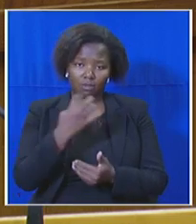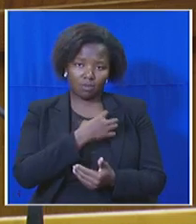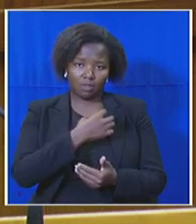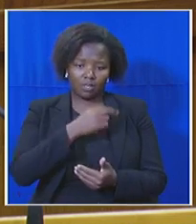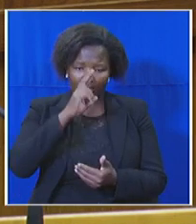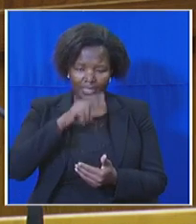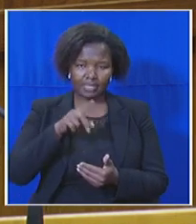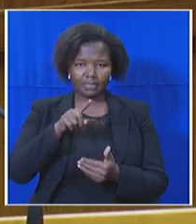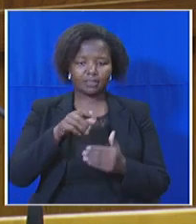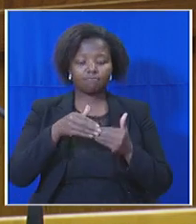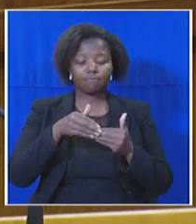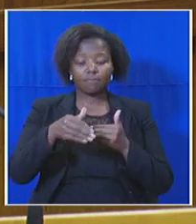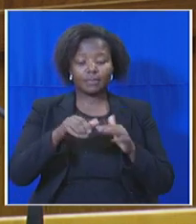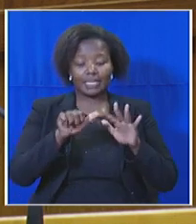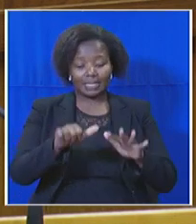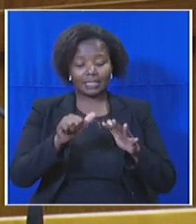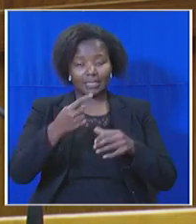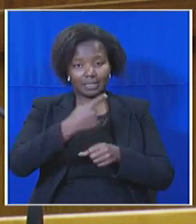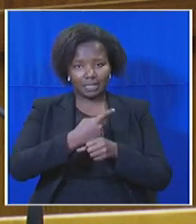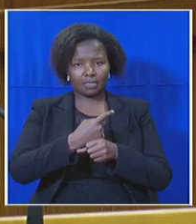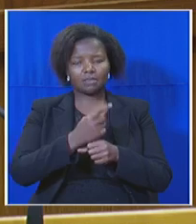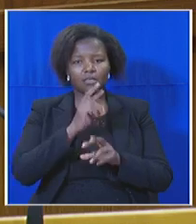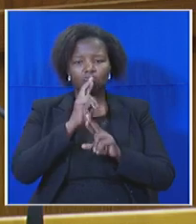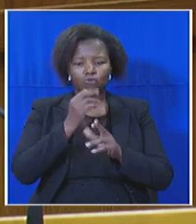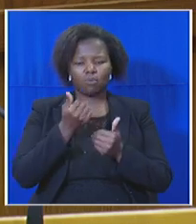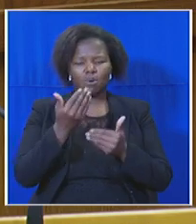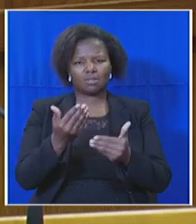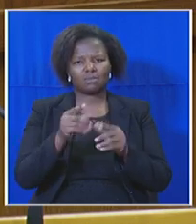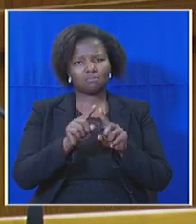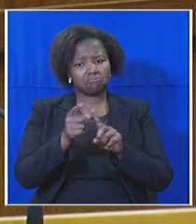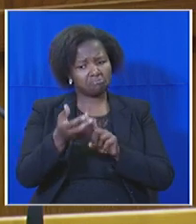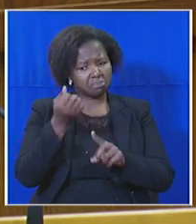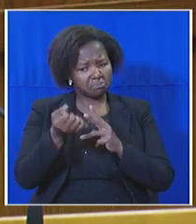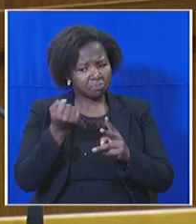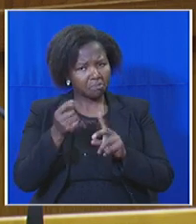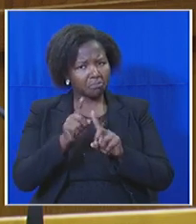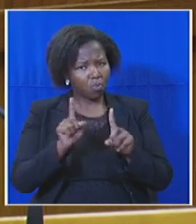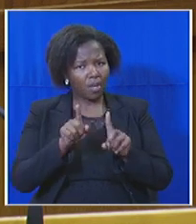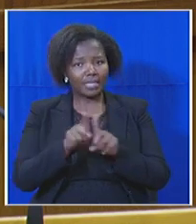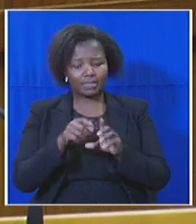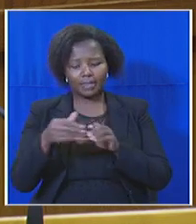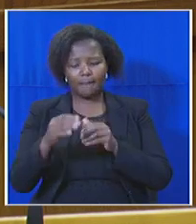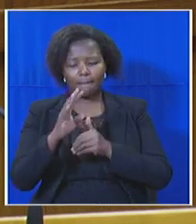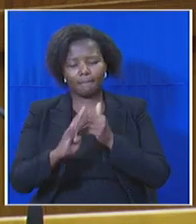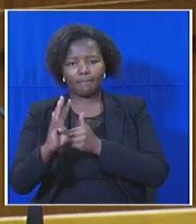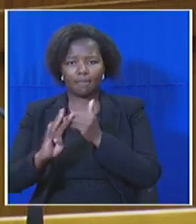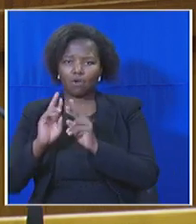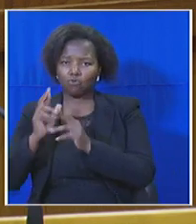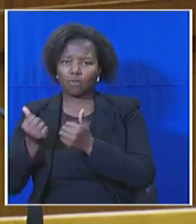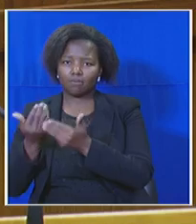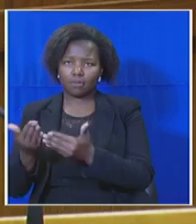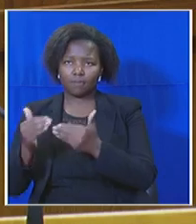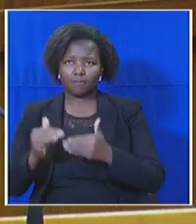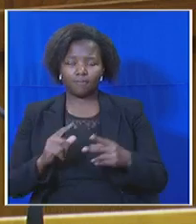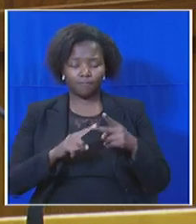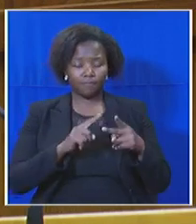to the House 60 days from today and thereafter give quarterly reports. The Water Affairs Department and its